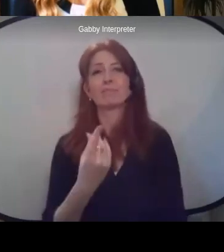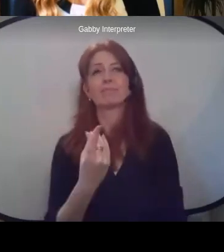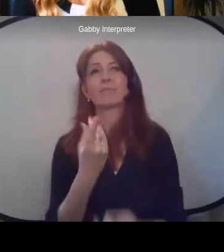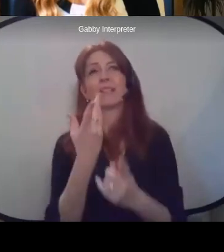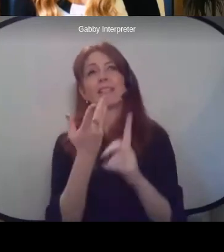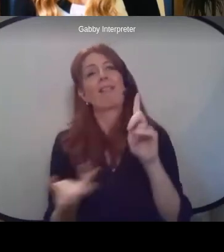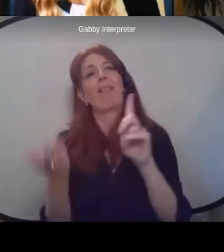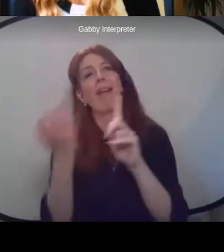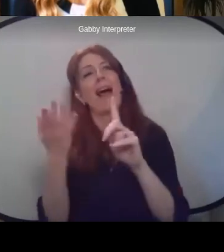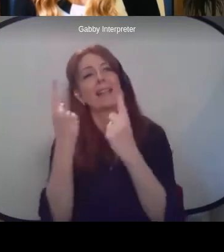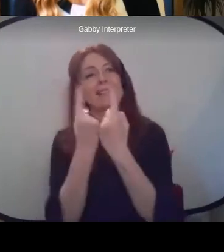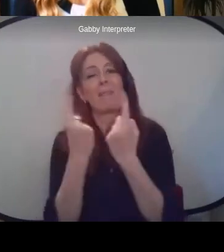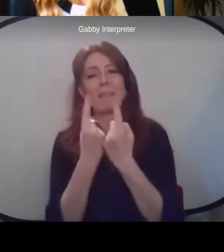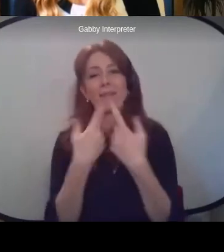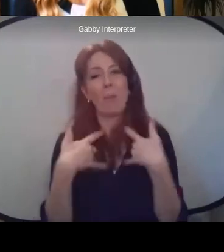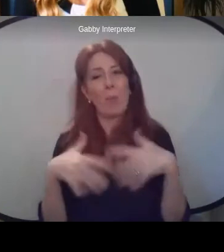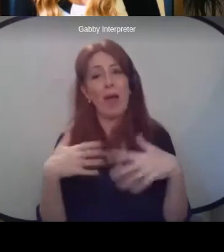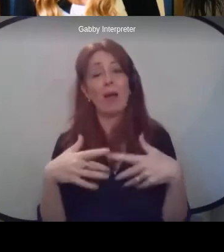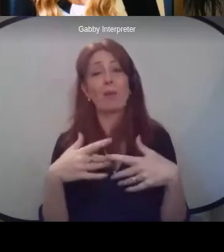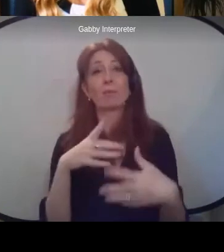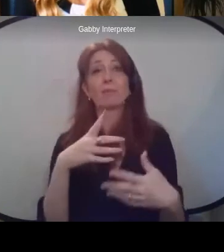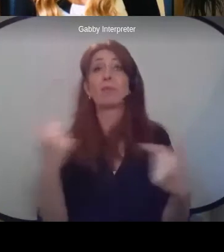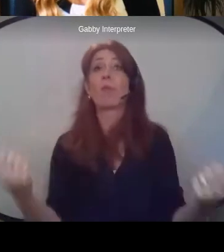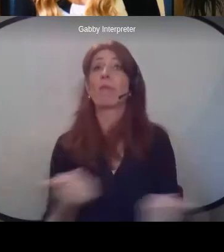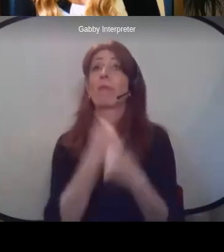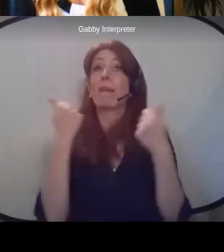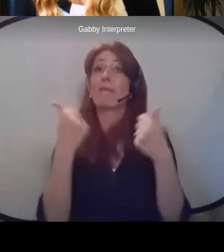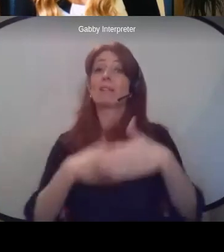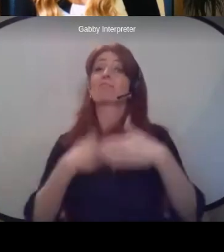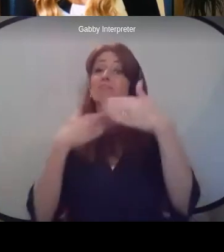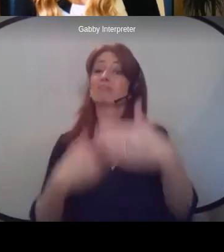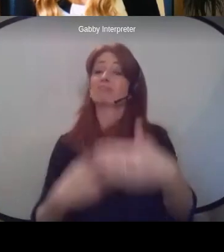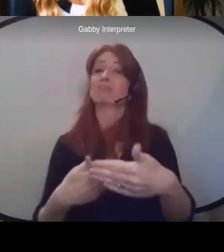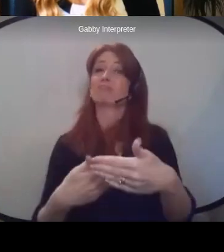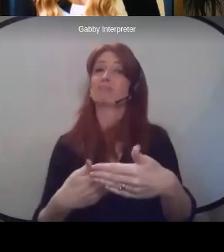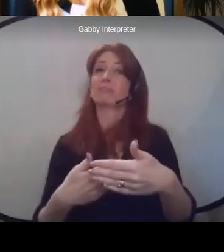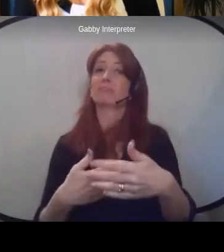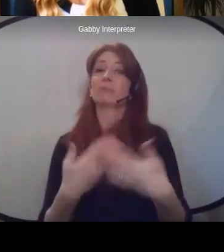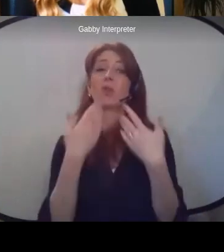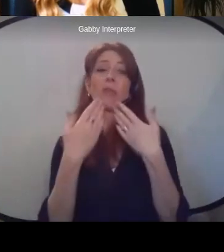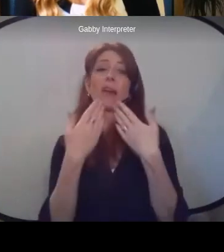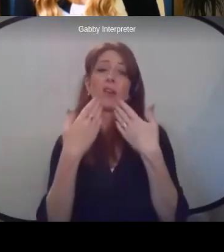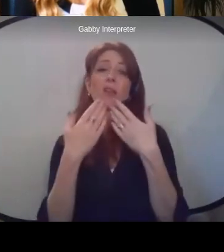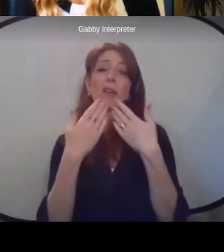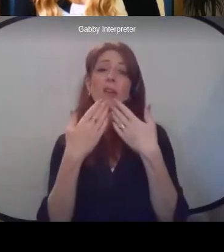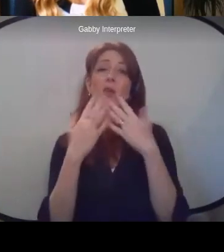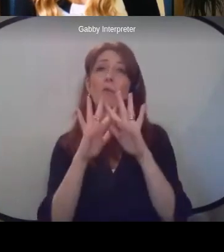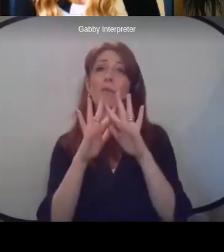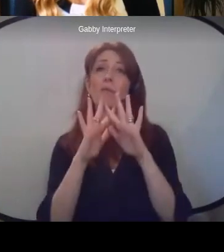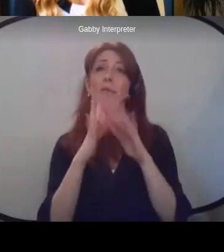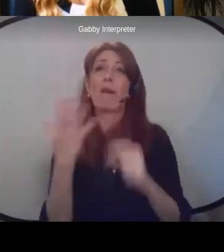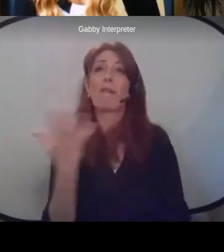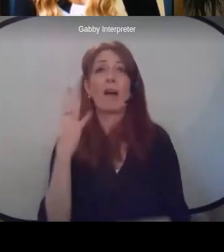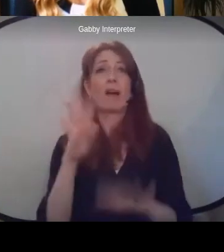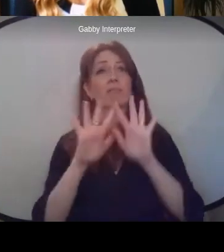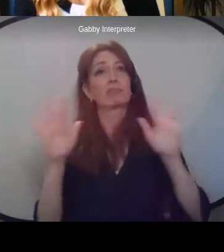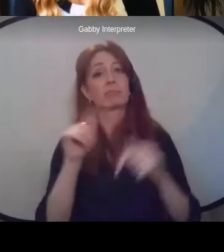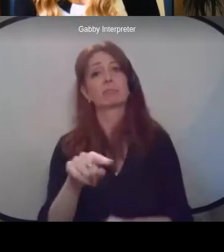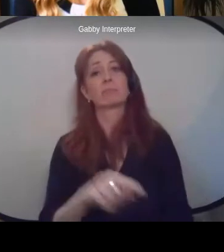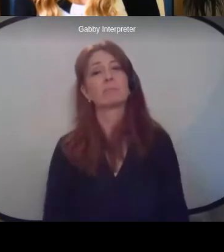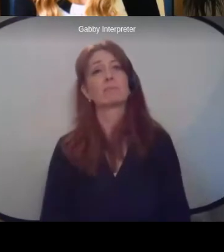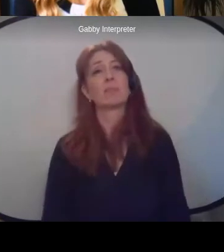So that concludes this part of the session. So thank you very much to all you five for being